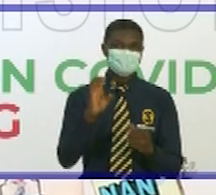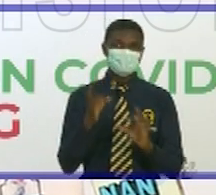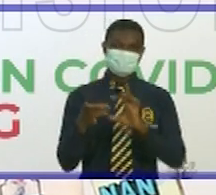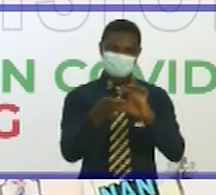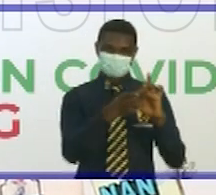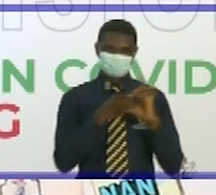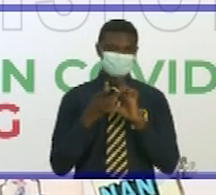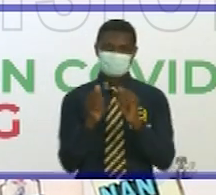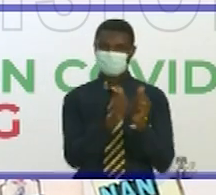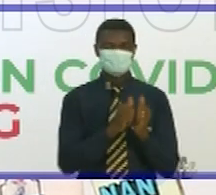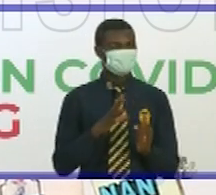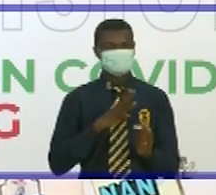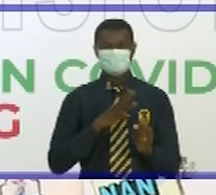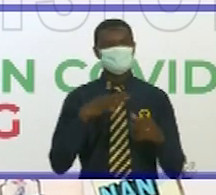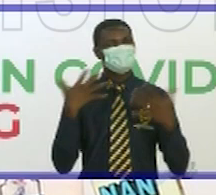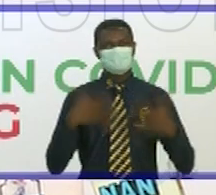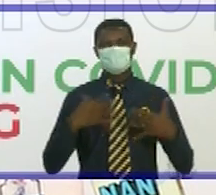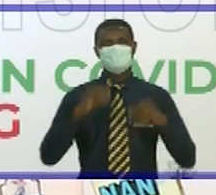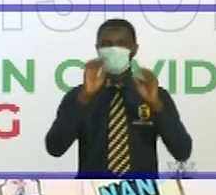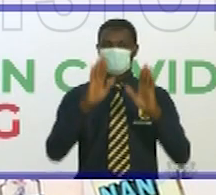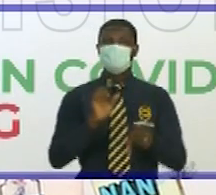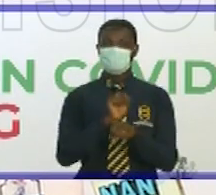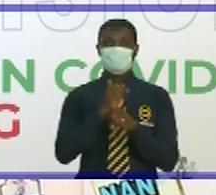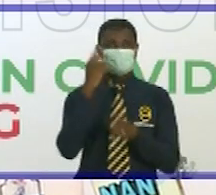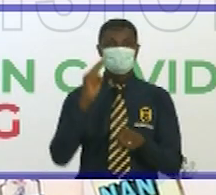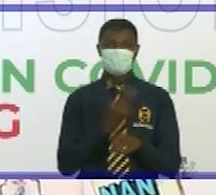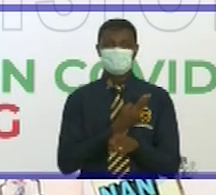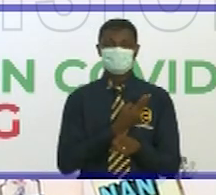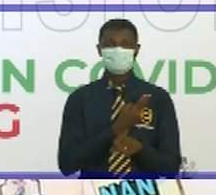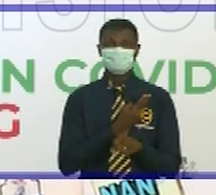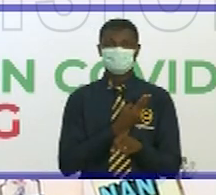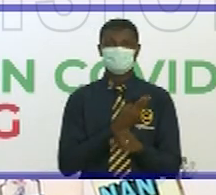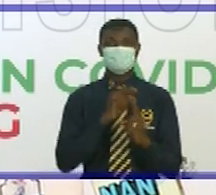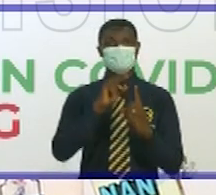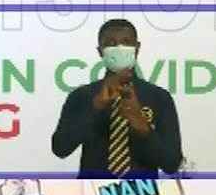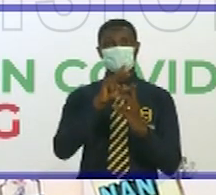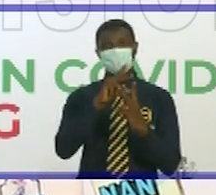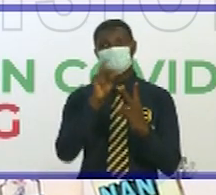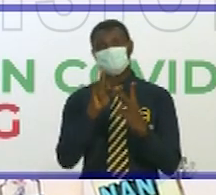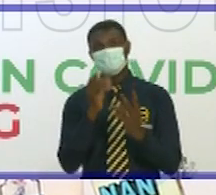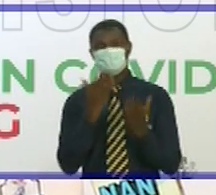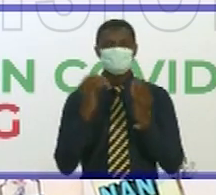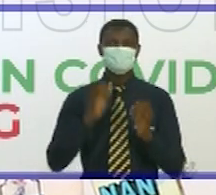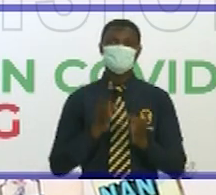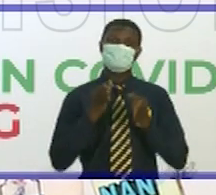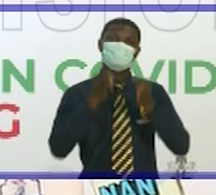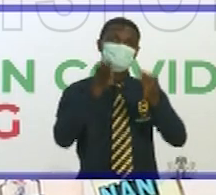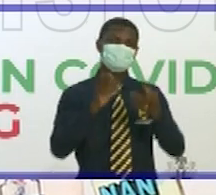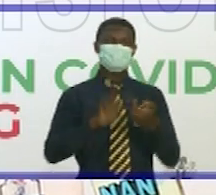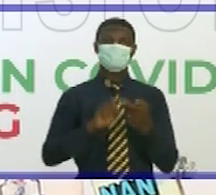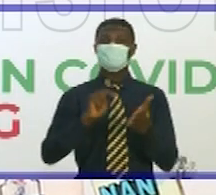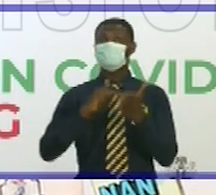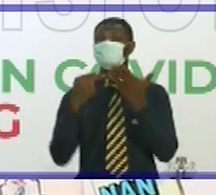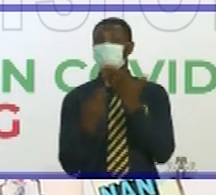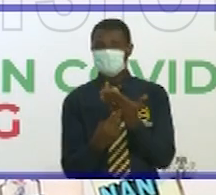us. Nigeria is not moving away from it. The option would have been to go to November to take